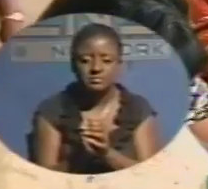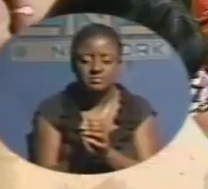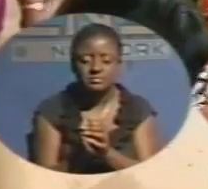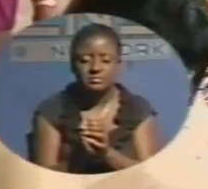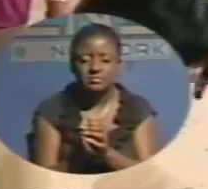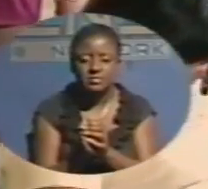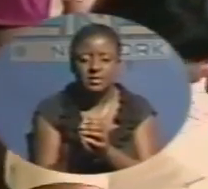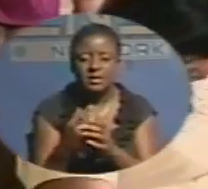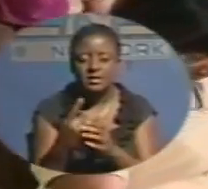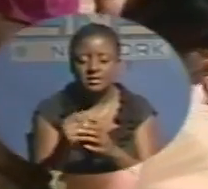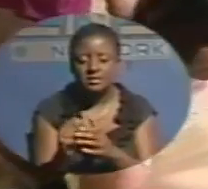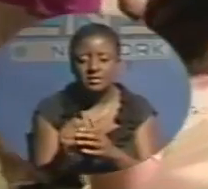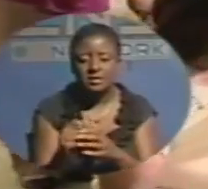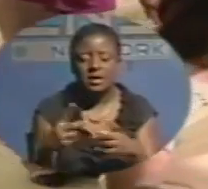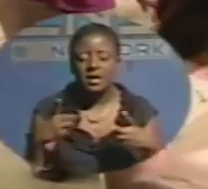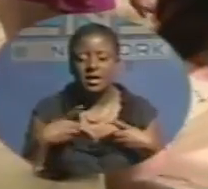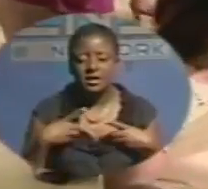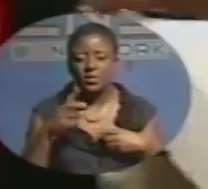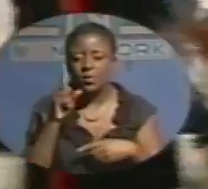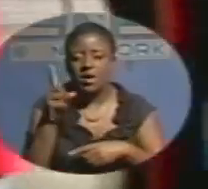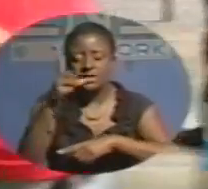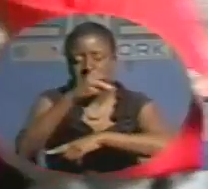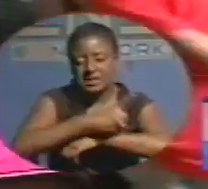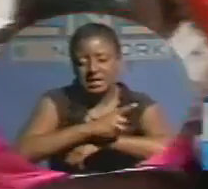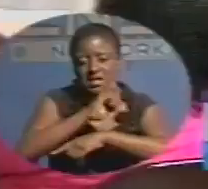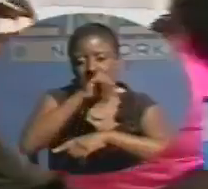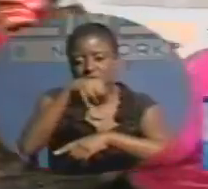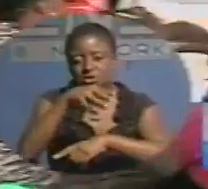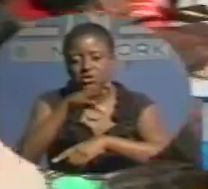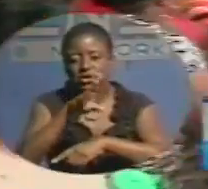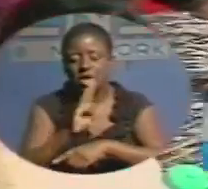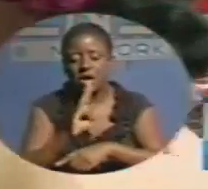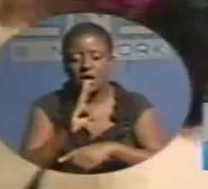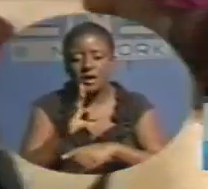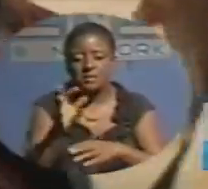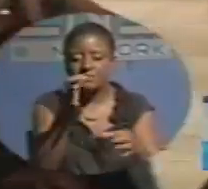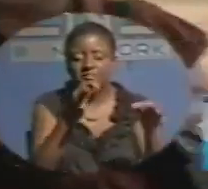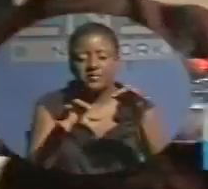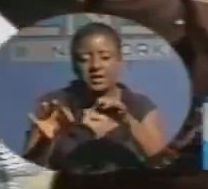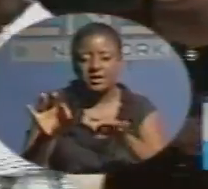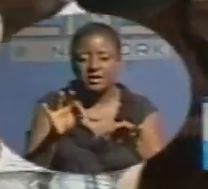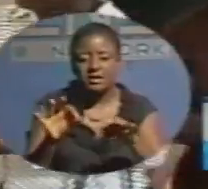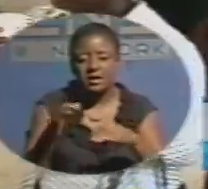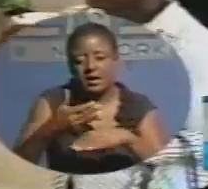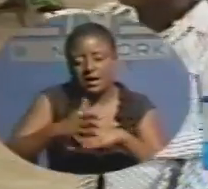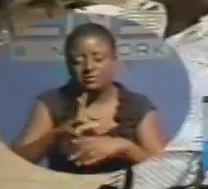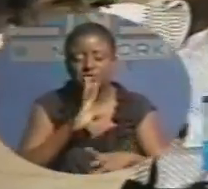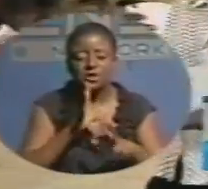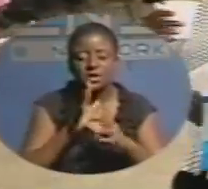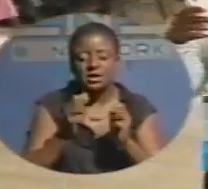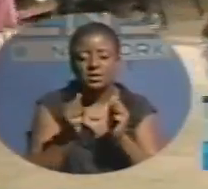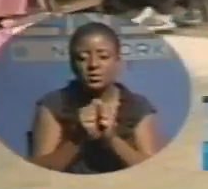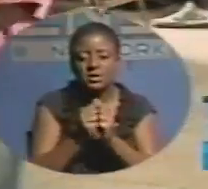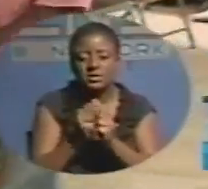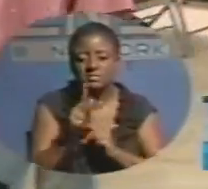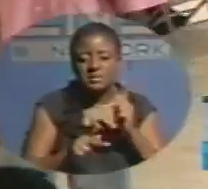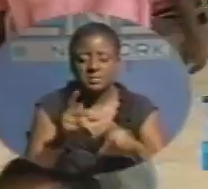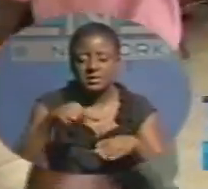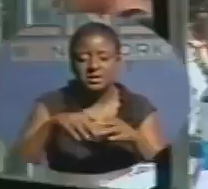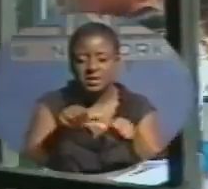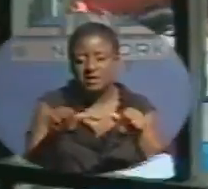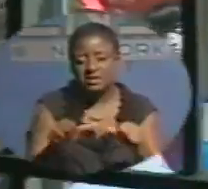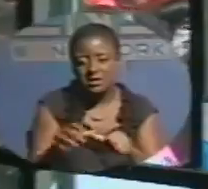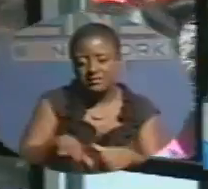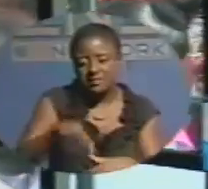Grantstown Urban Renewal hosted the one-day job fair after talking to residents in the area and discovering that many of them need jobs. Officers